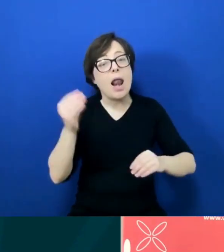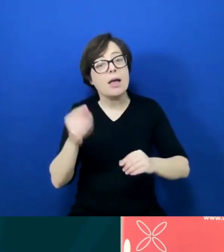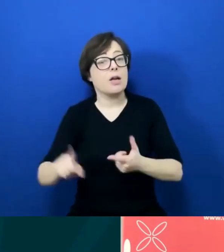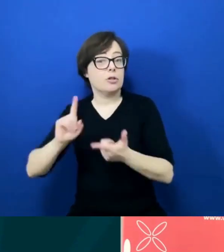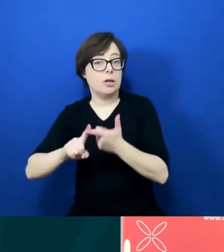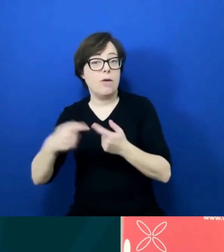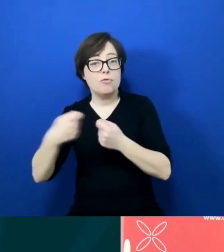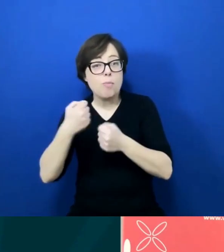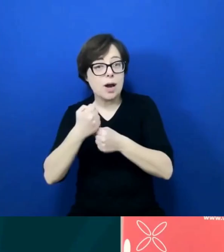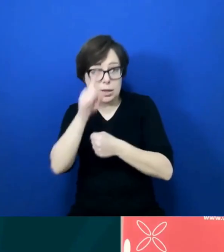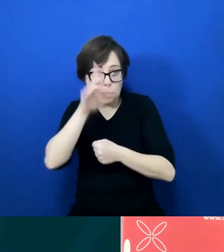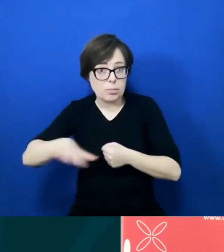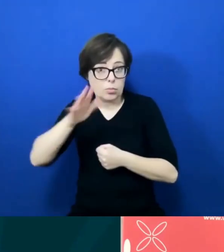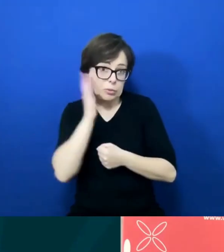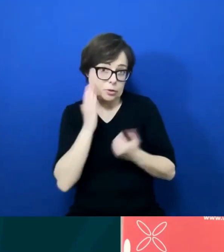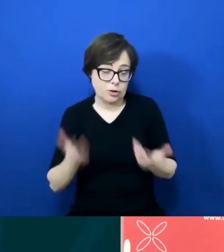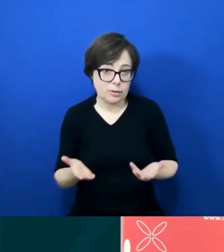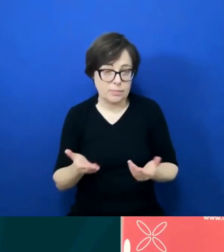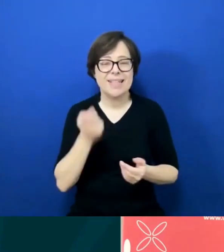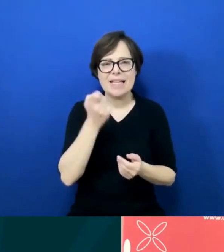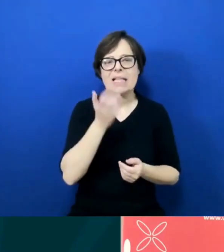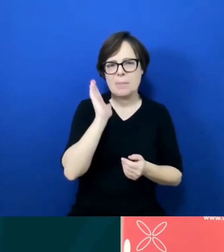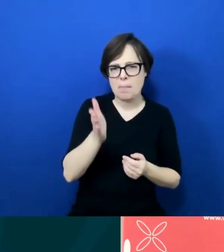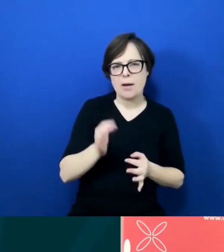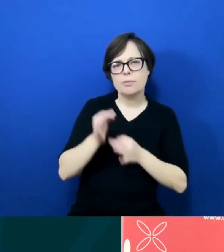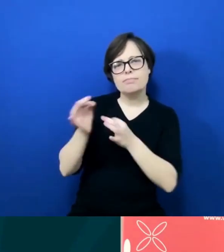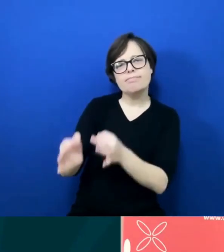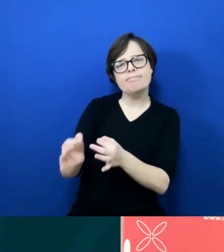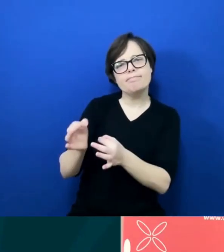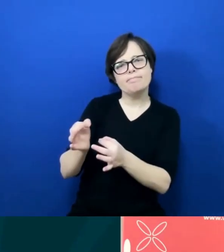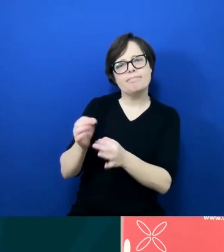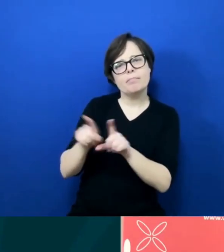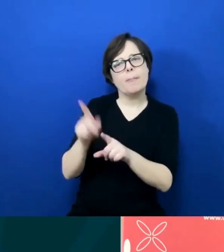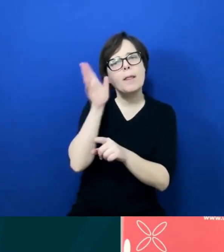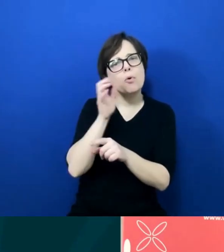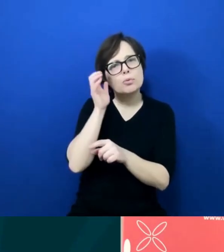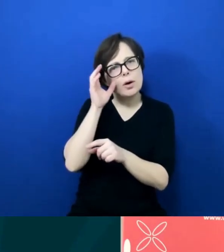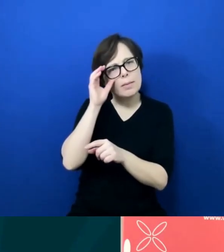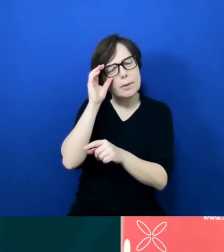you mentioned in the end. So collaboration with the residents. We're about to pass the floor